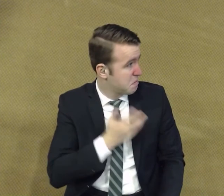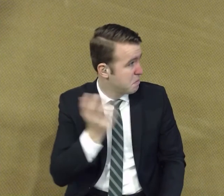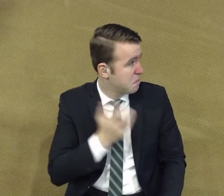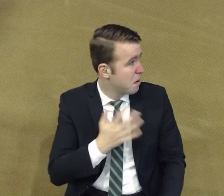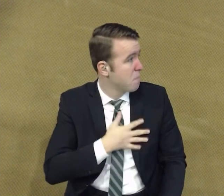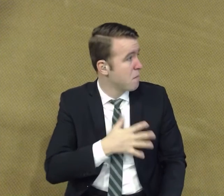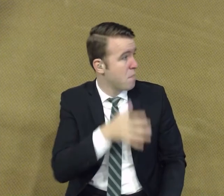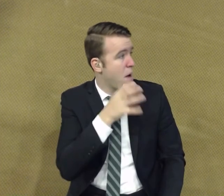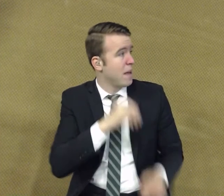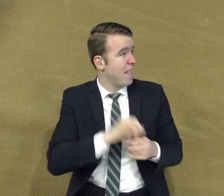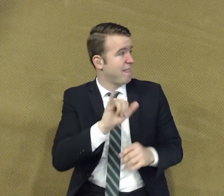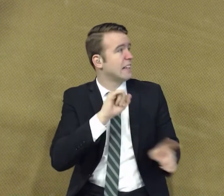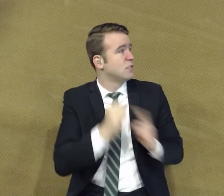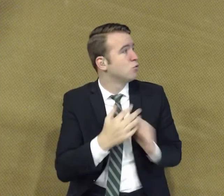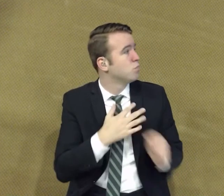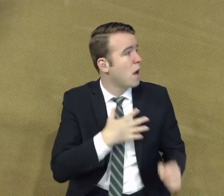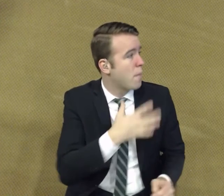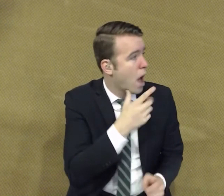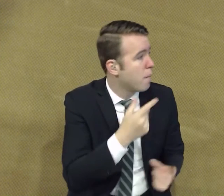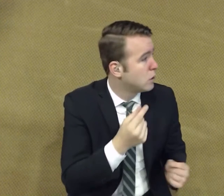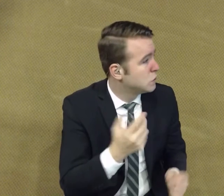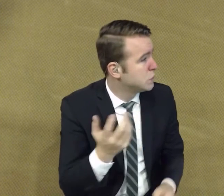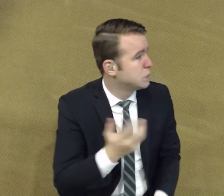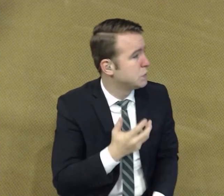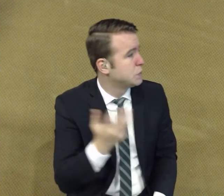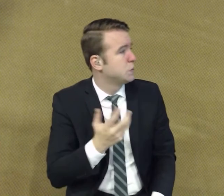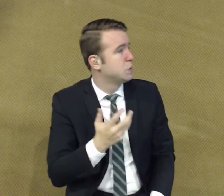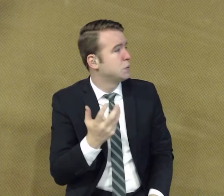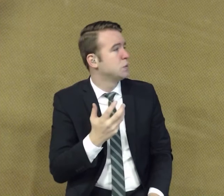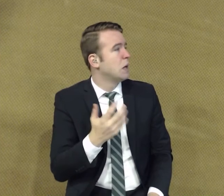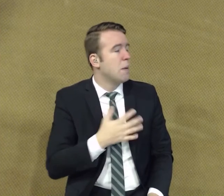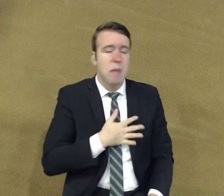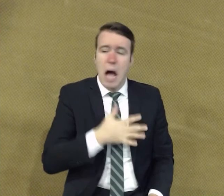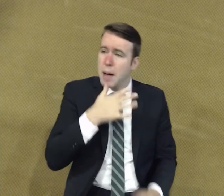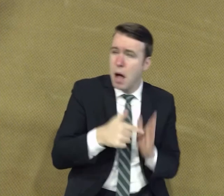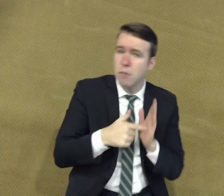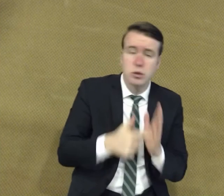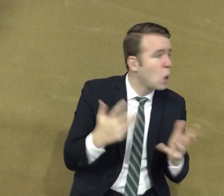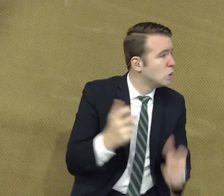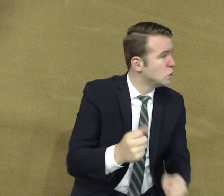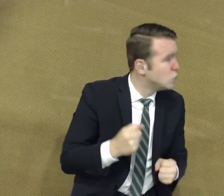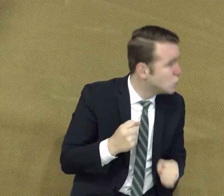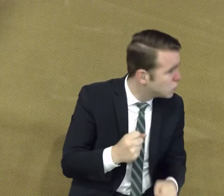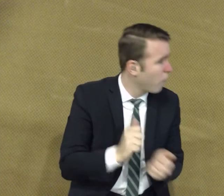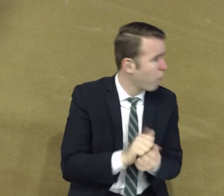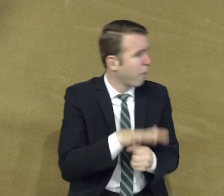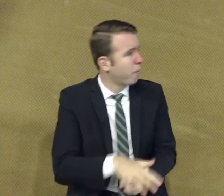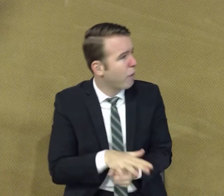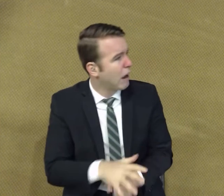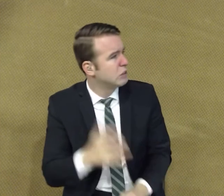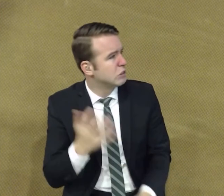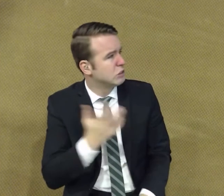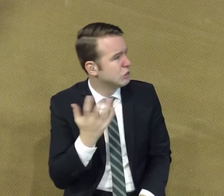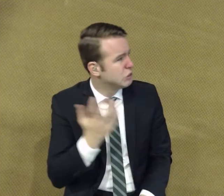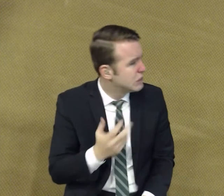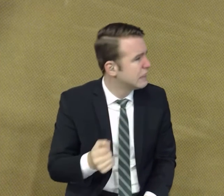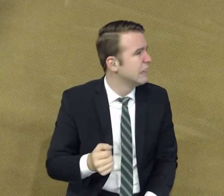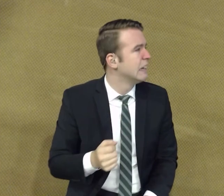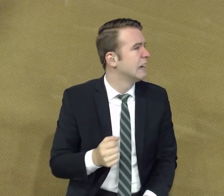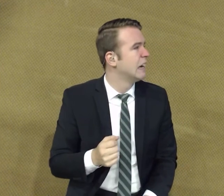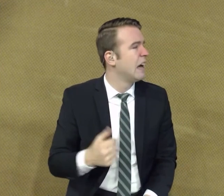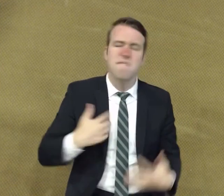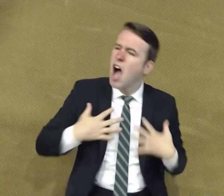my mama did in that situation. Here's the tenacity and strength that my mama showed under pressure. And here's